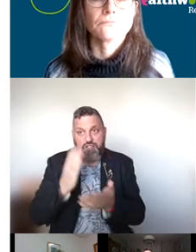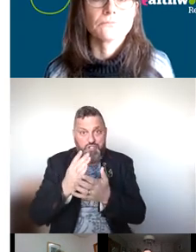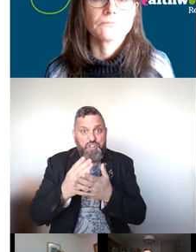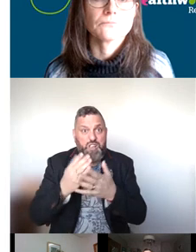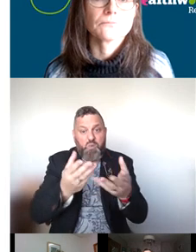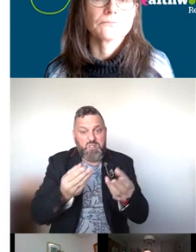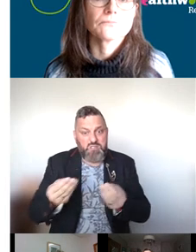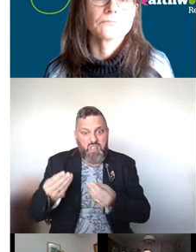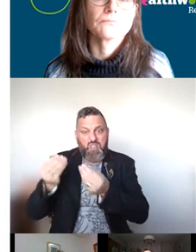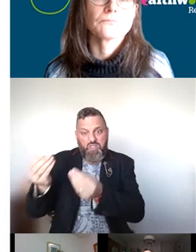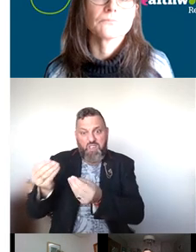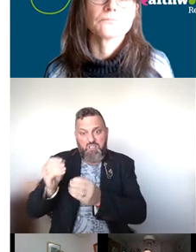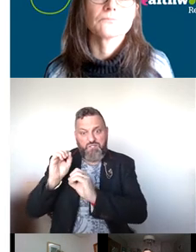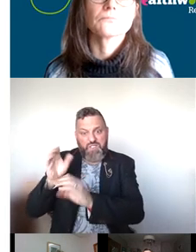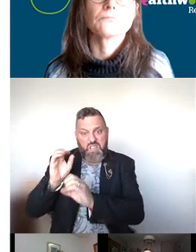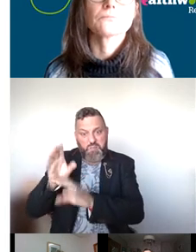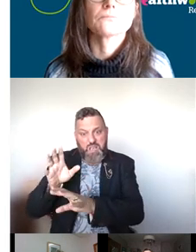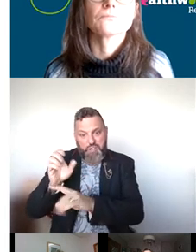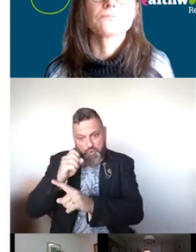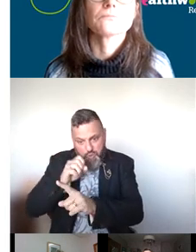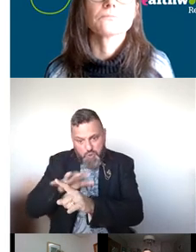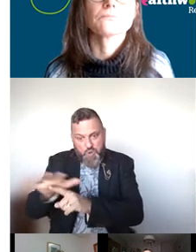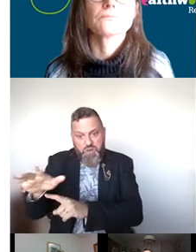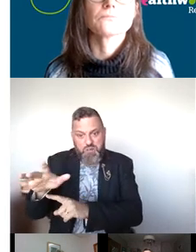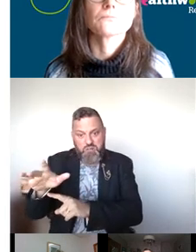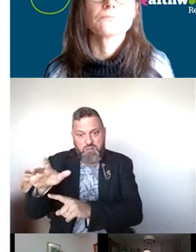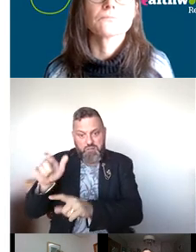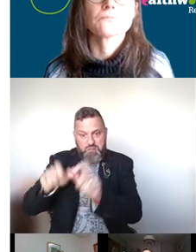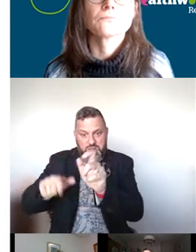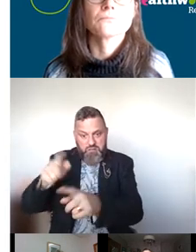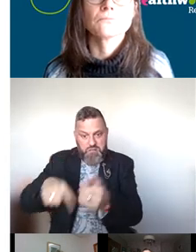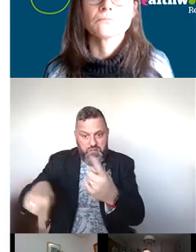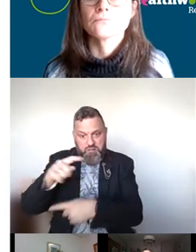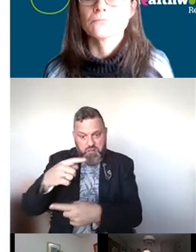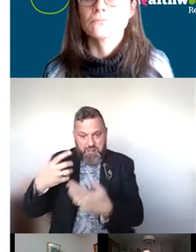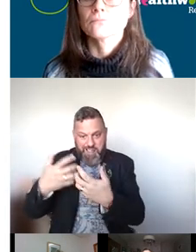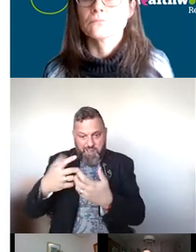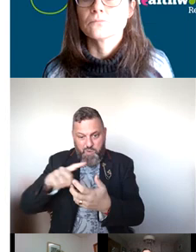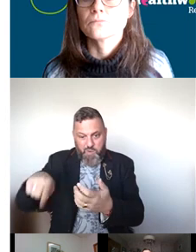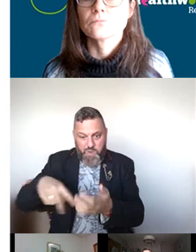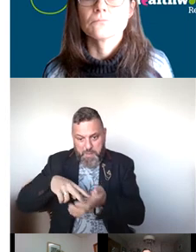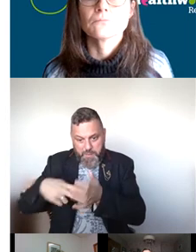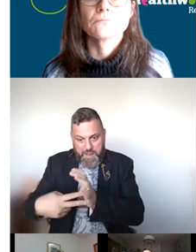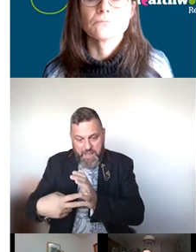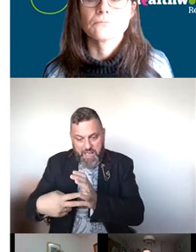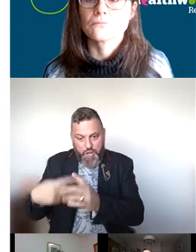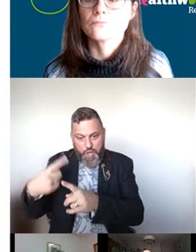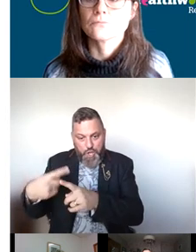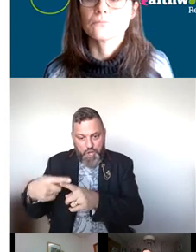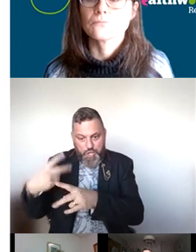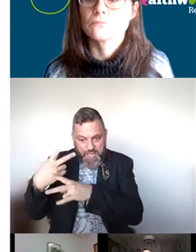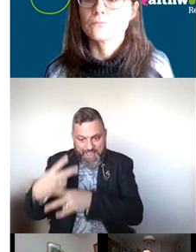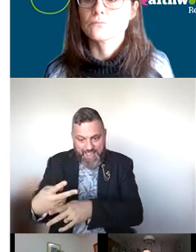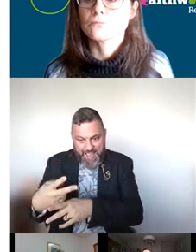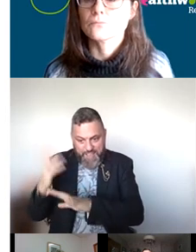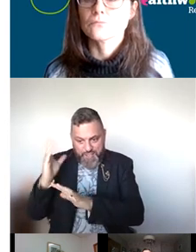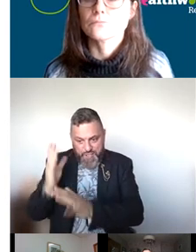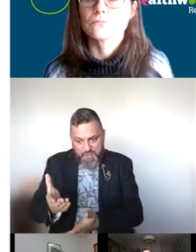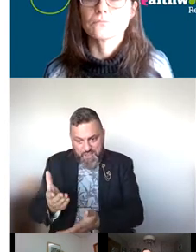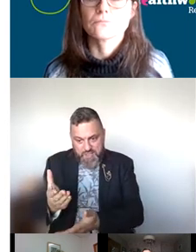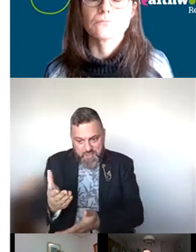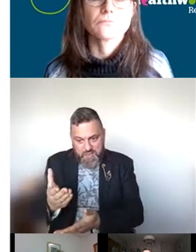that as some feedback to sort of feed into colleagues that are involved in how we are planning some of our urgent care services and